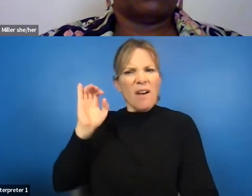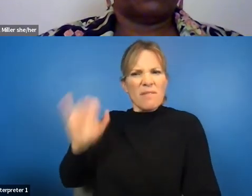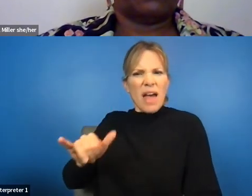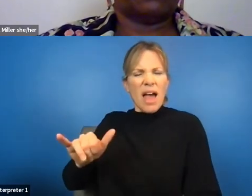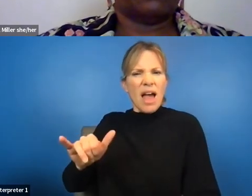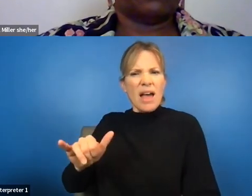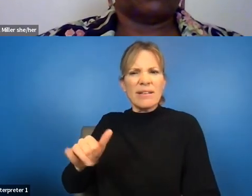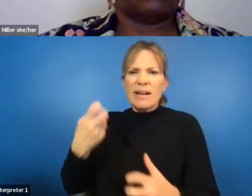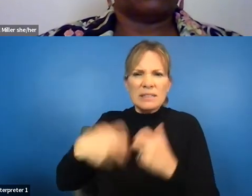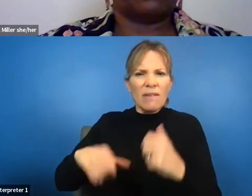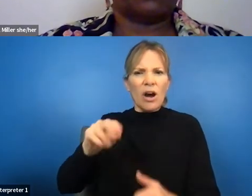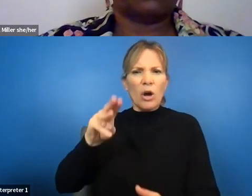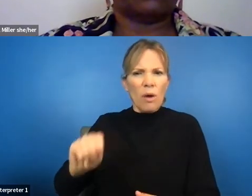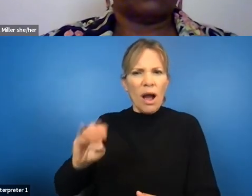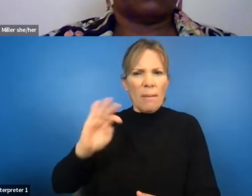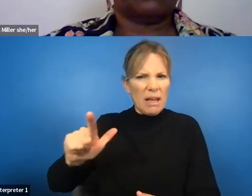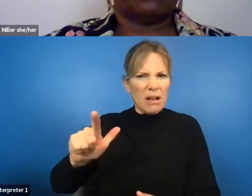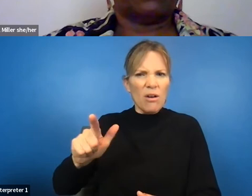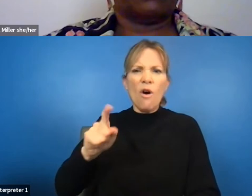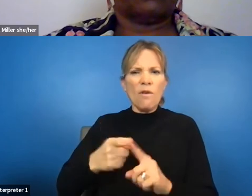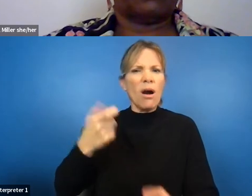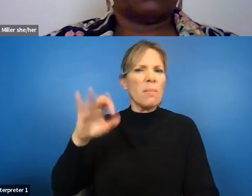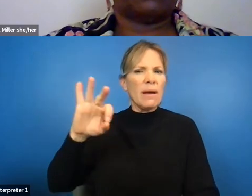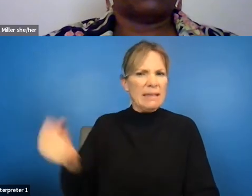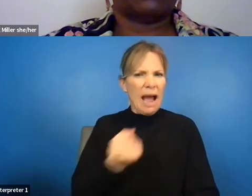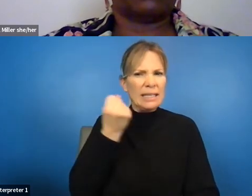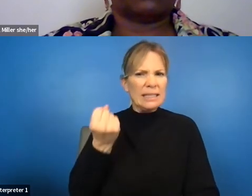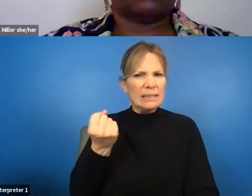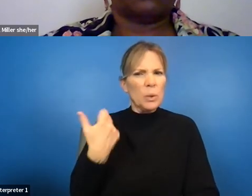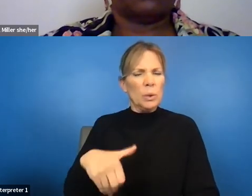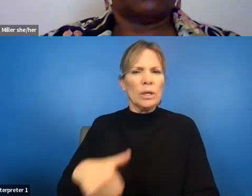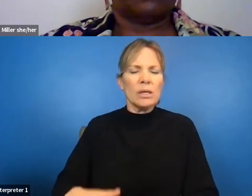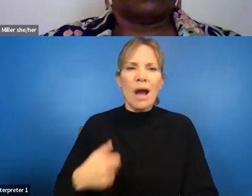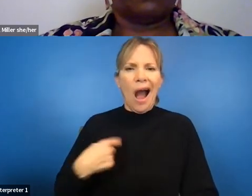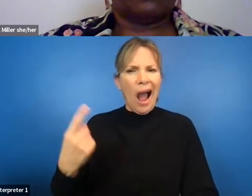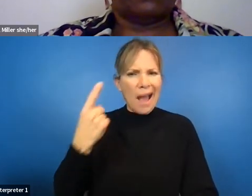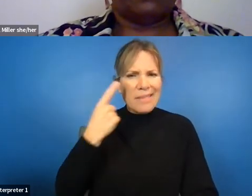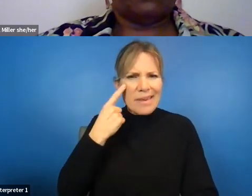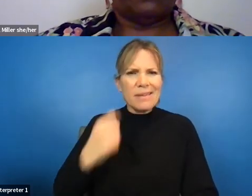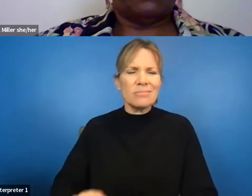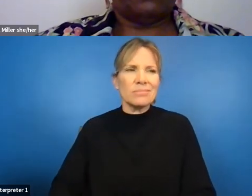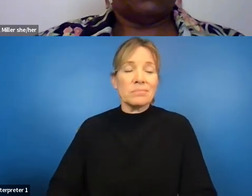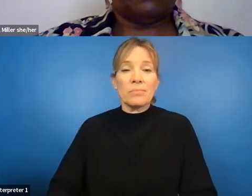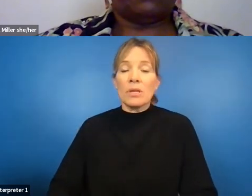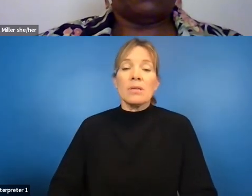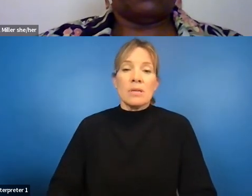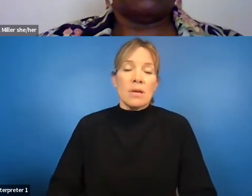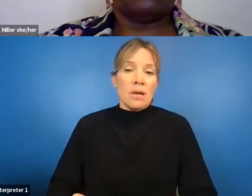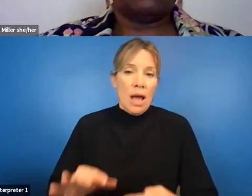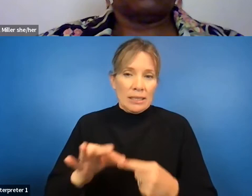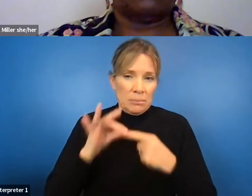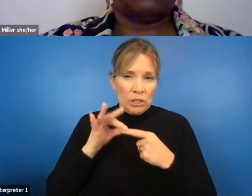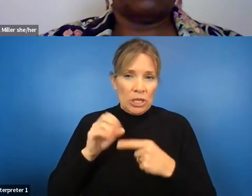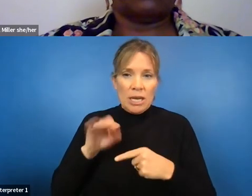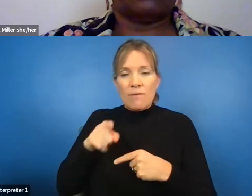tough on crime bill of the 90s. And I think that particularly if you're